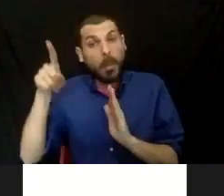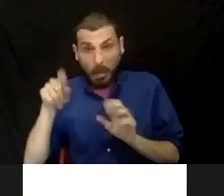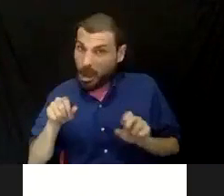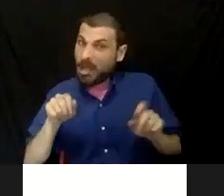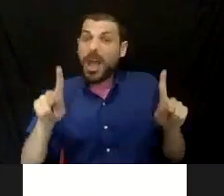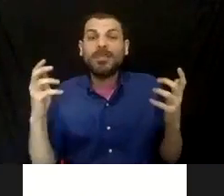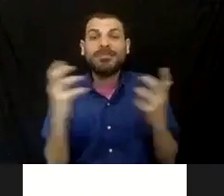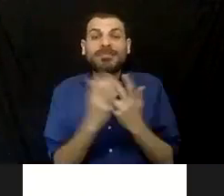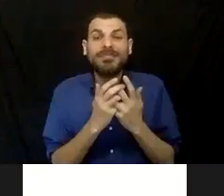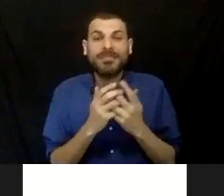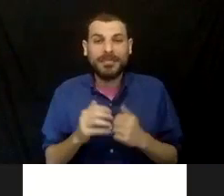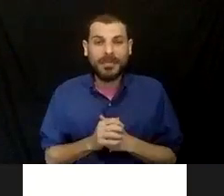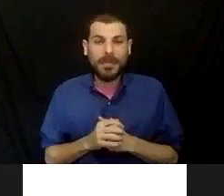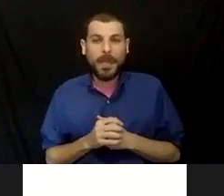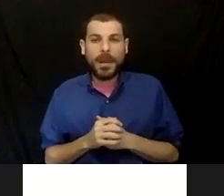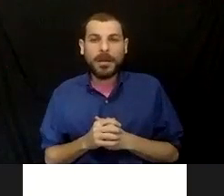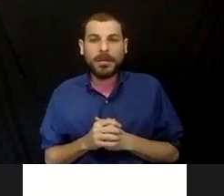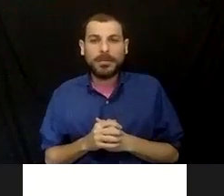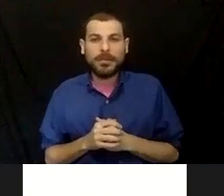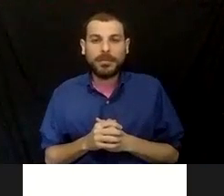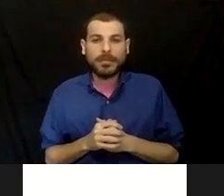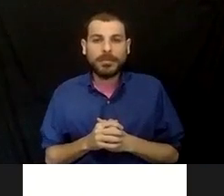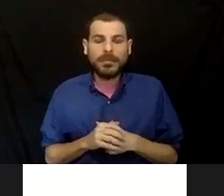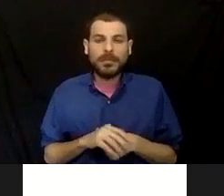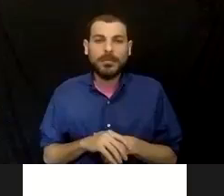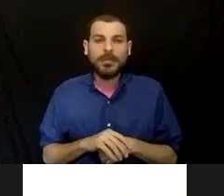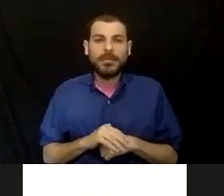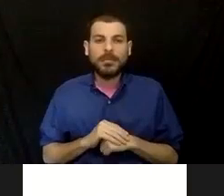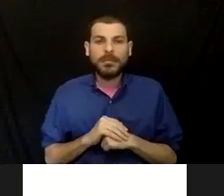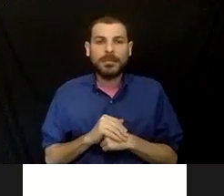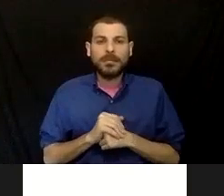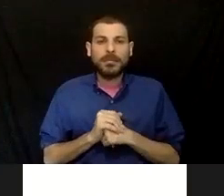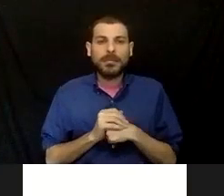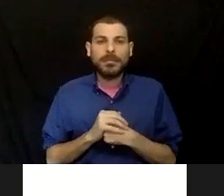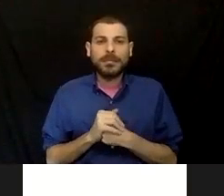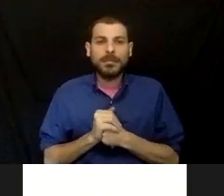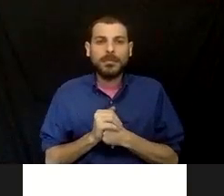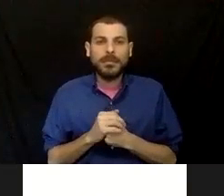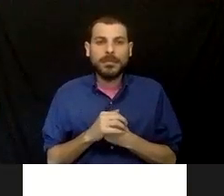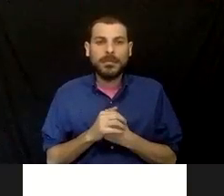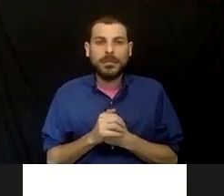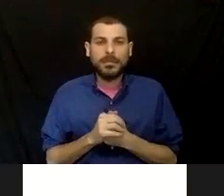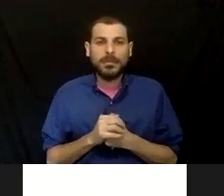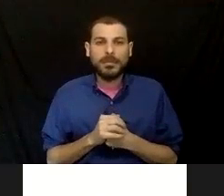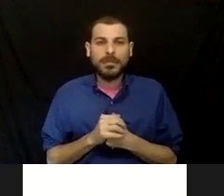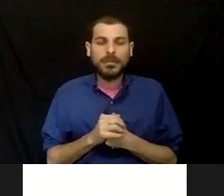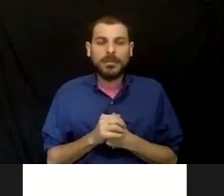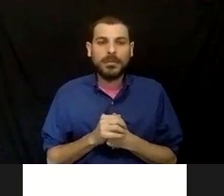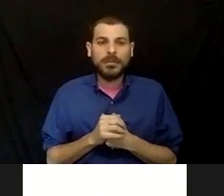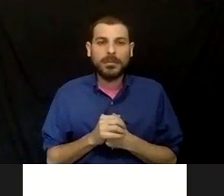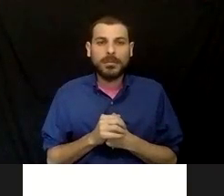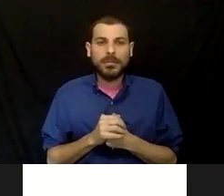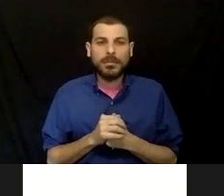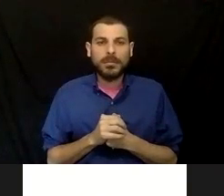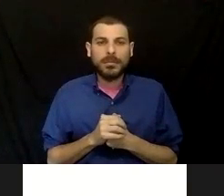mixed guidance. Like I've seen some of their guidance where they've advised people to keep like a log or like,